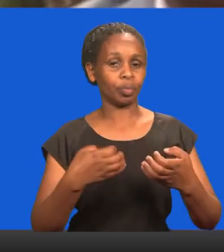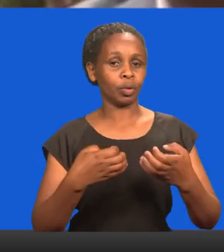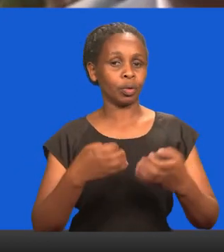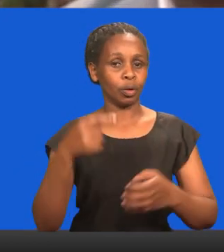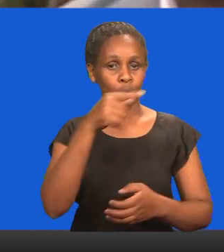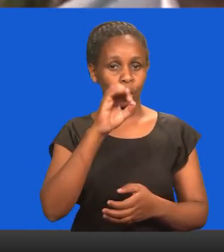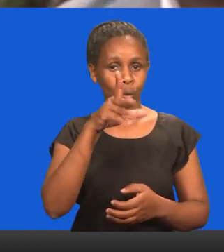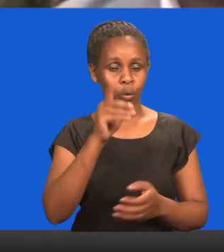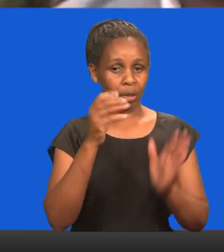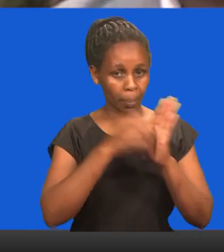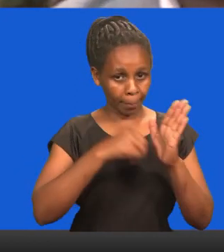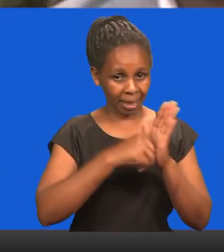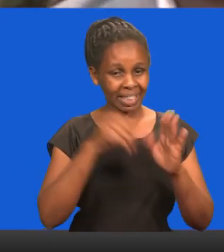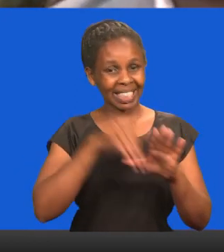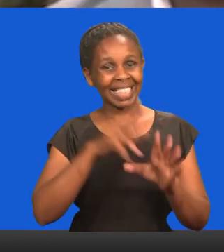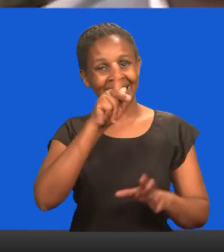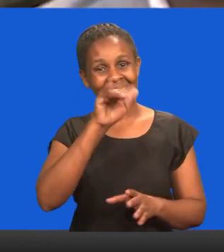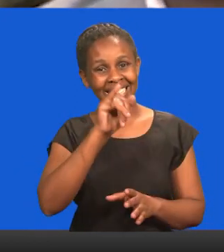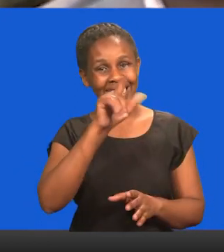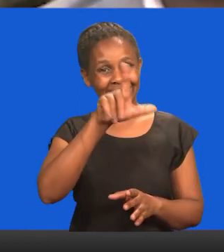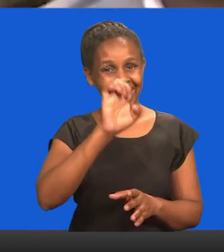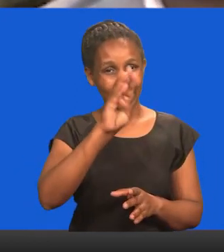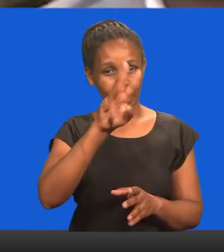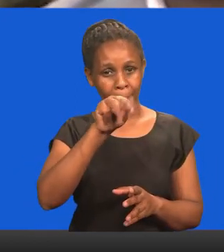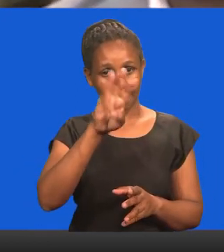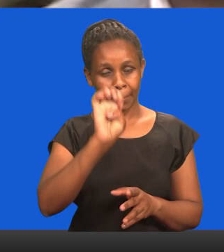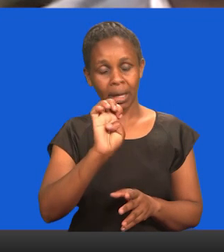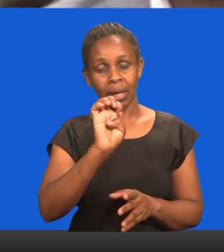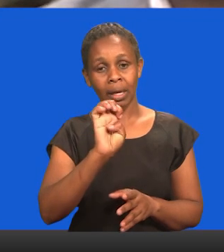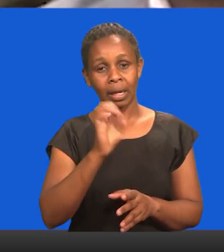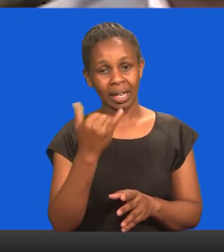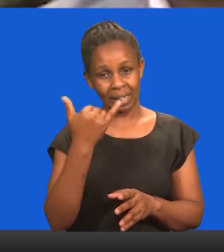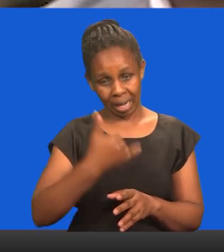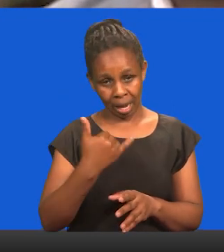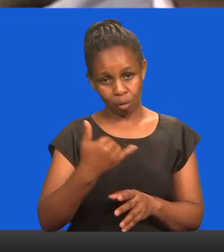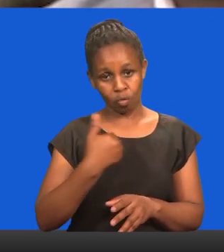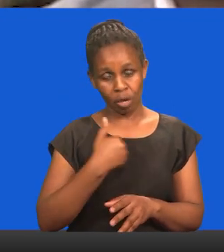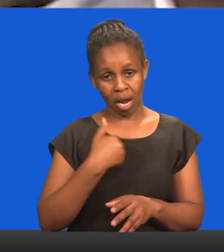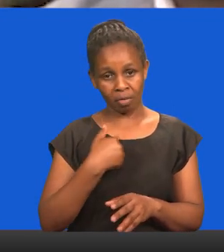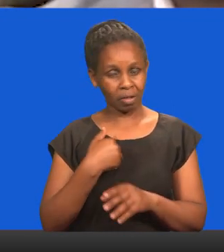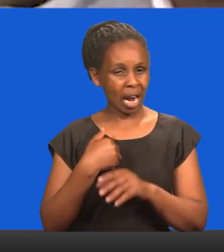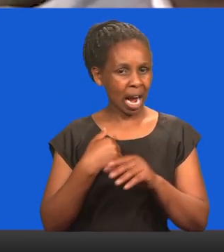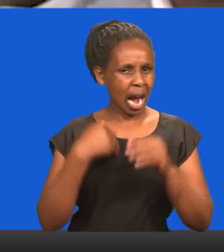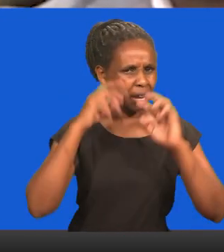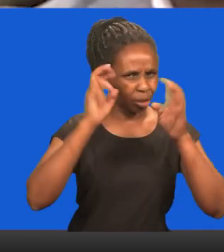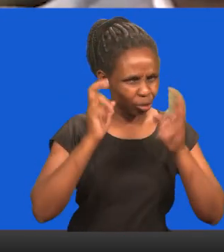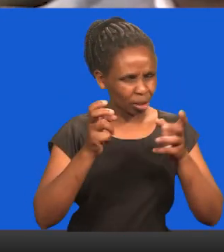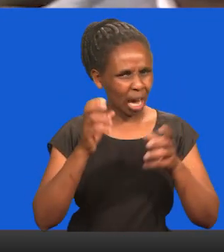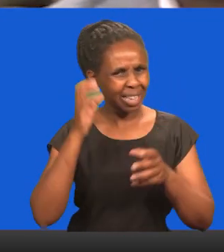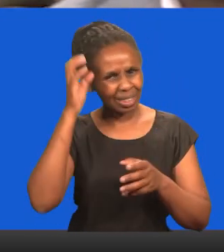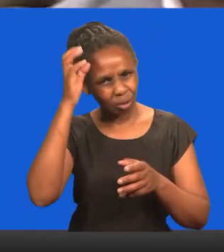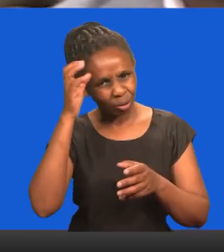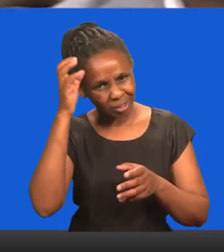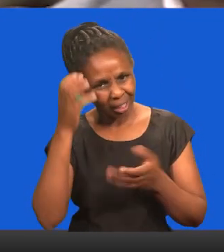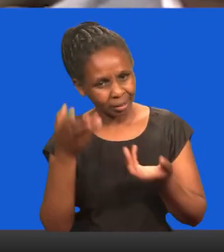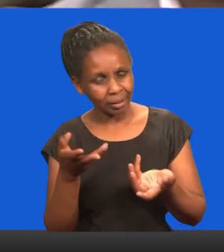commercial gold mining in Kerebe, right down here in Chemase. We have had a lot of